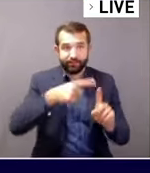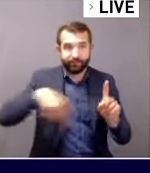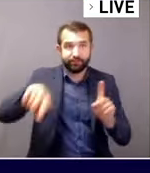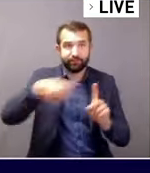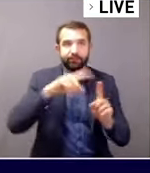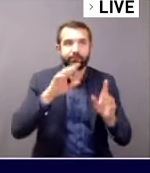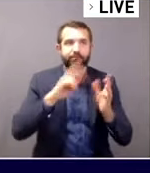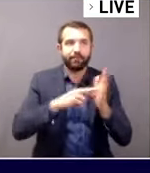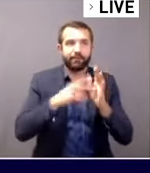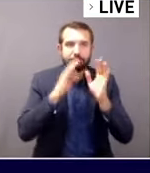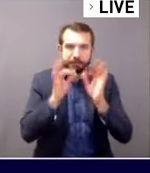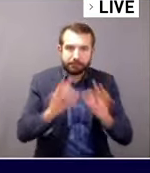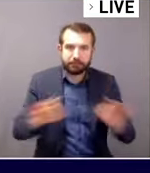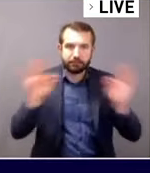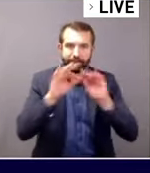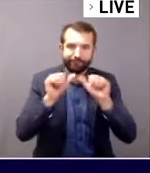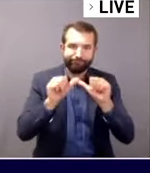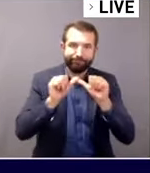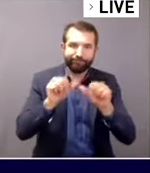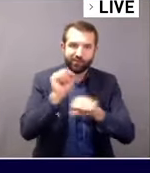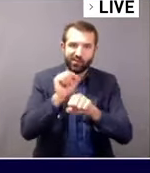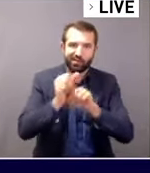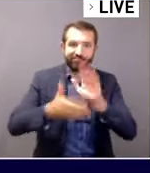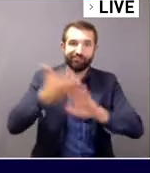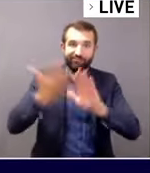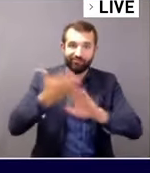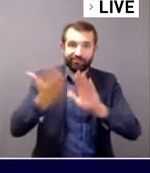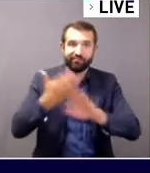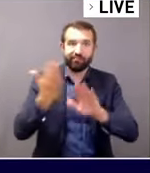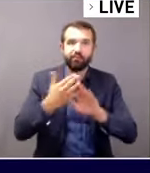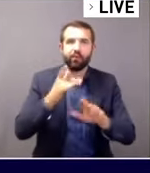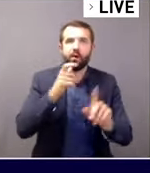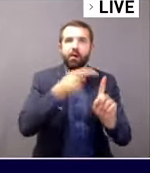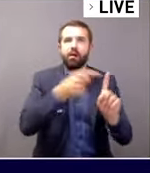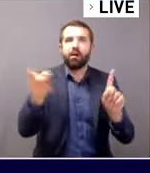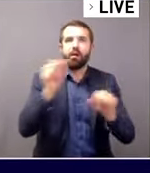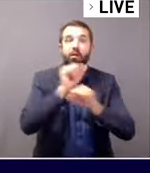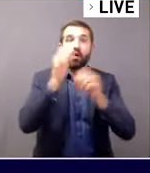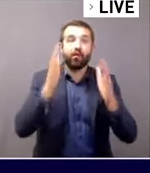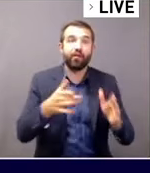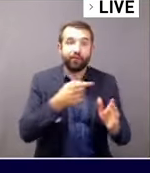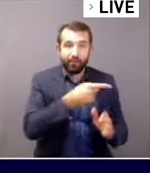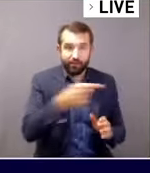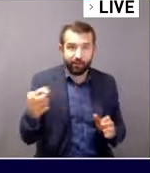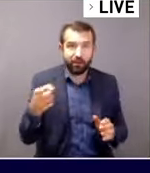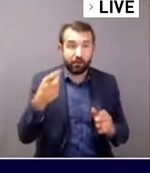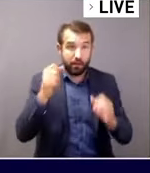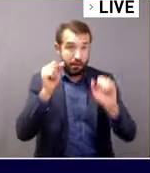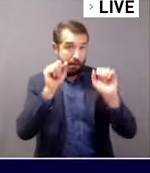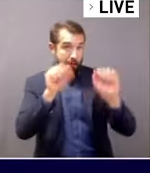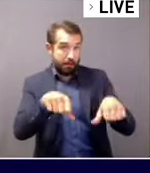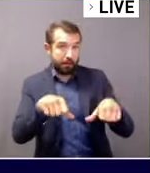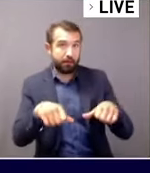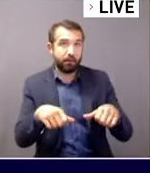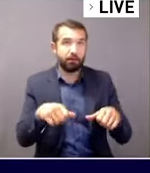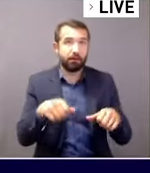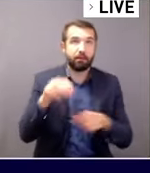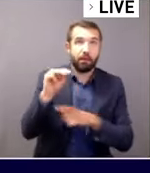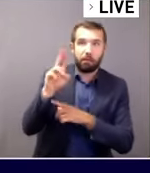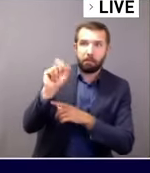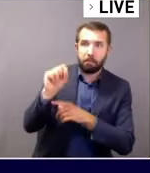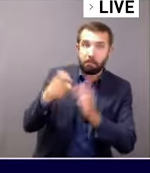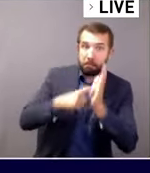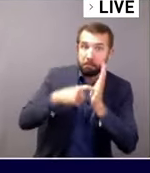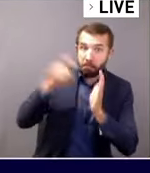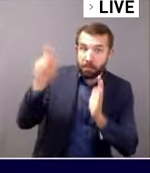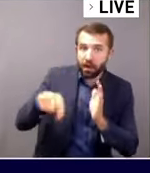employees who fall under one of the essential worker designations can, not must, but can go back to